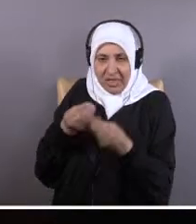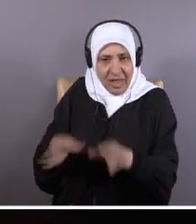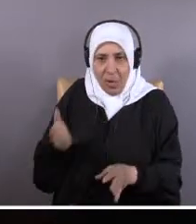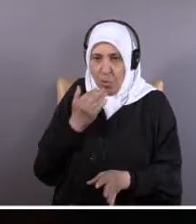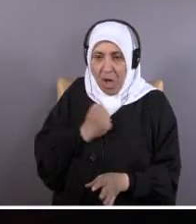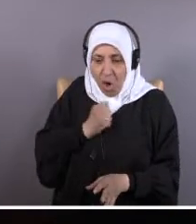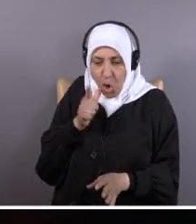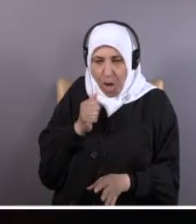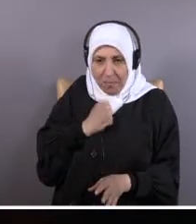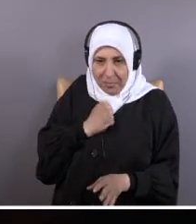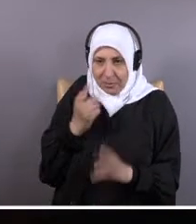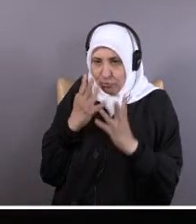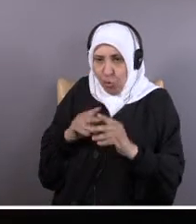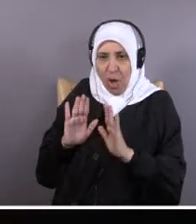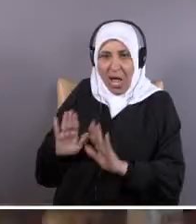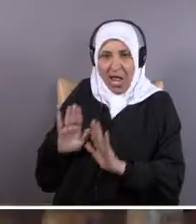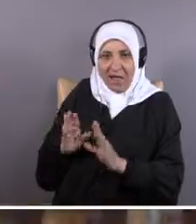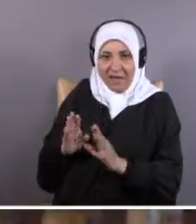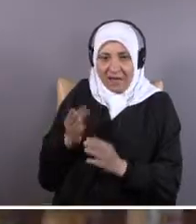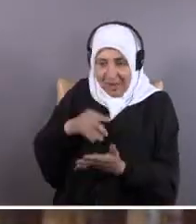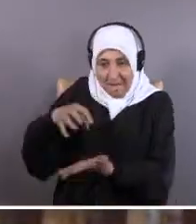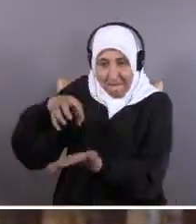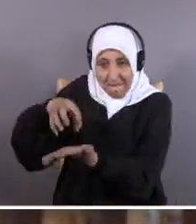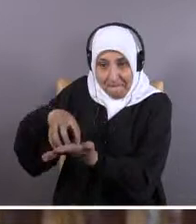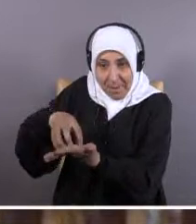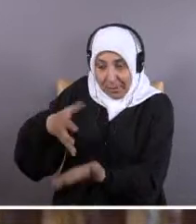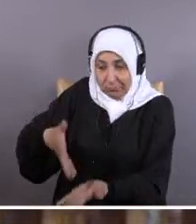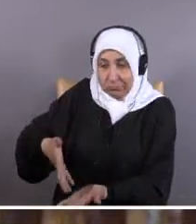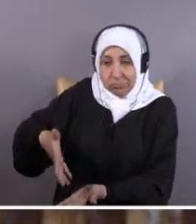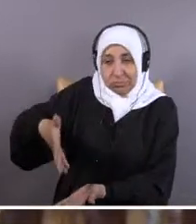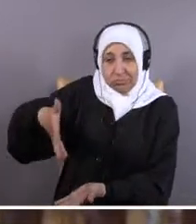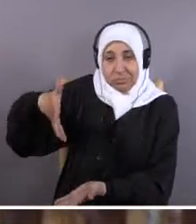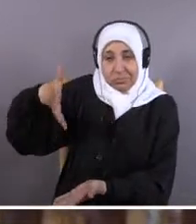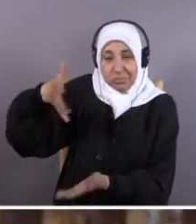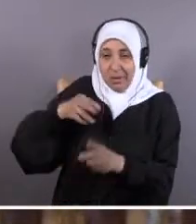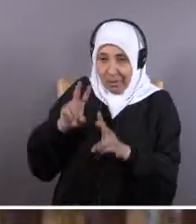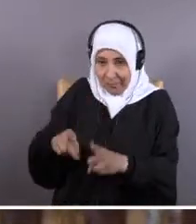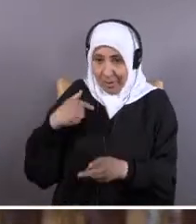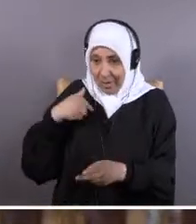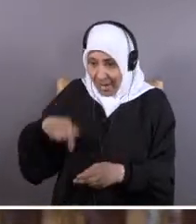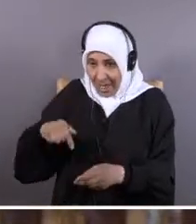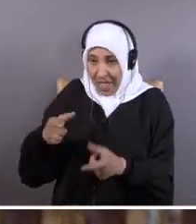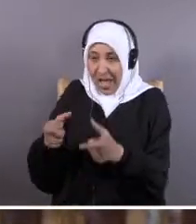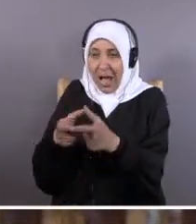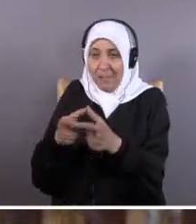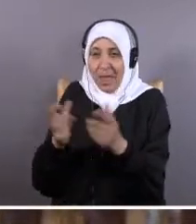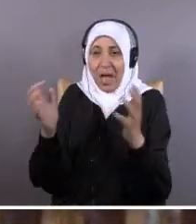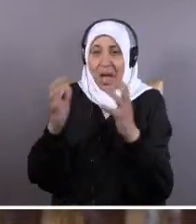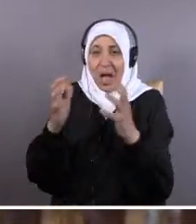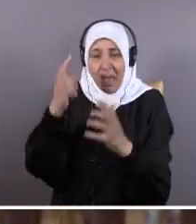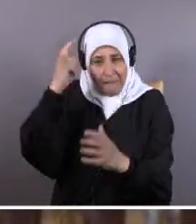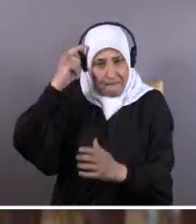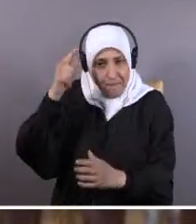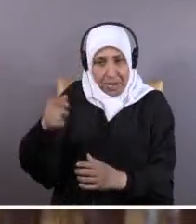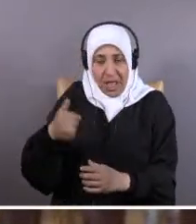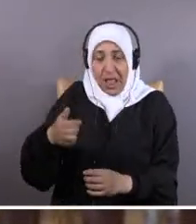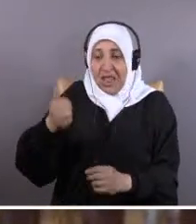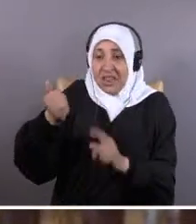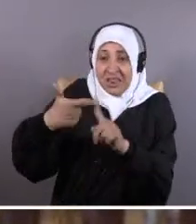Where I come from is I come from a large tribe. We're the second largest tribe in